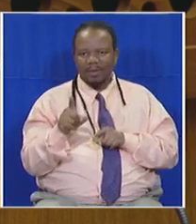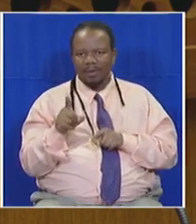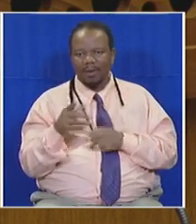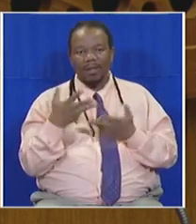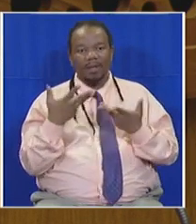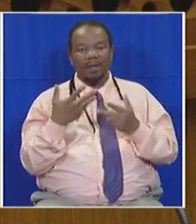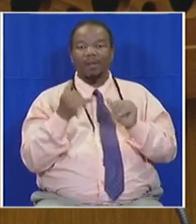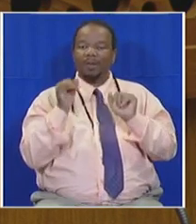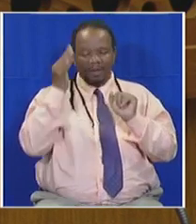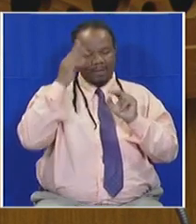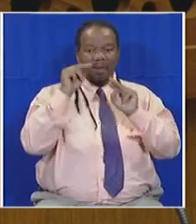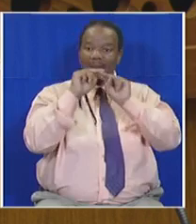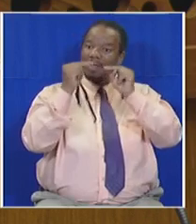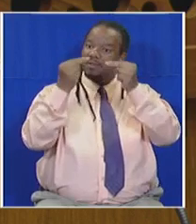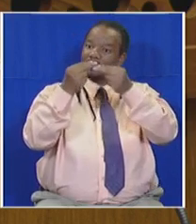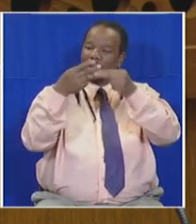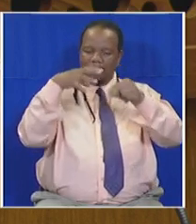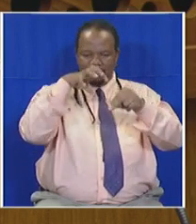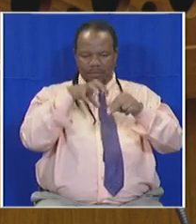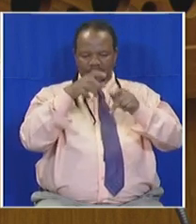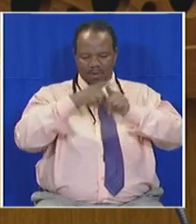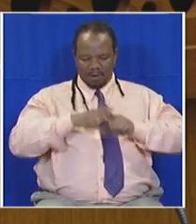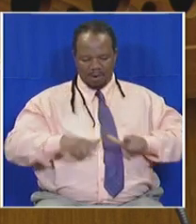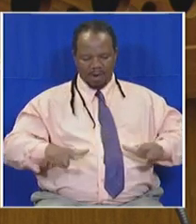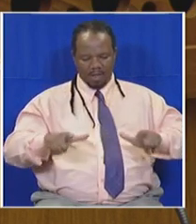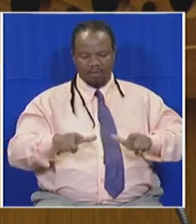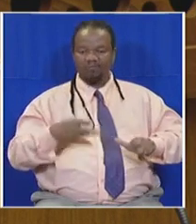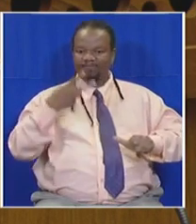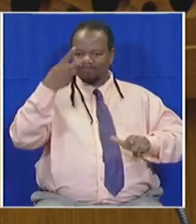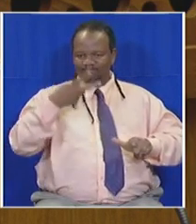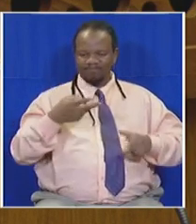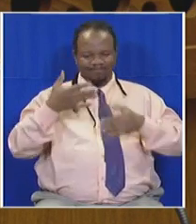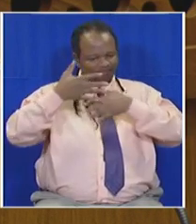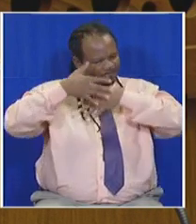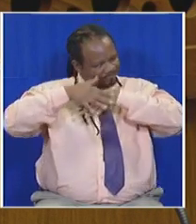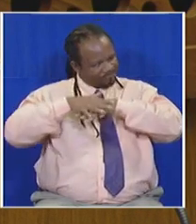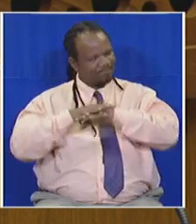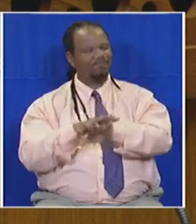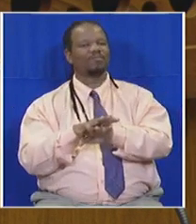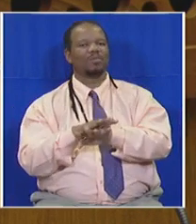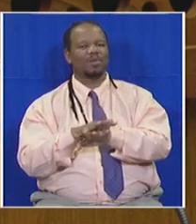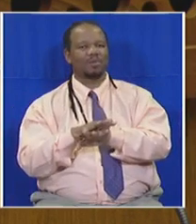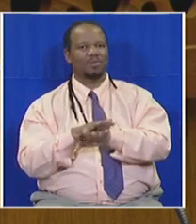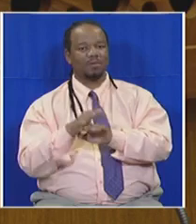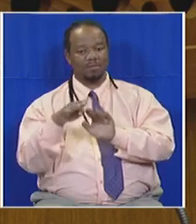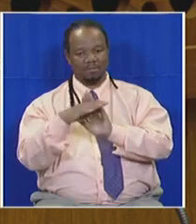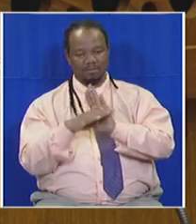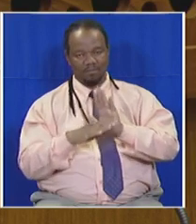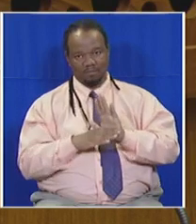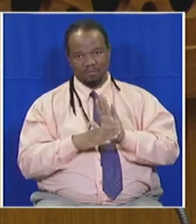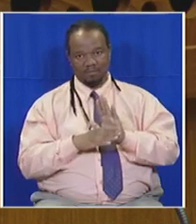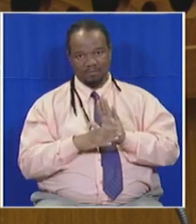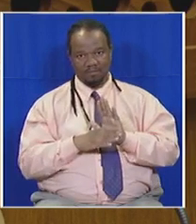national, provincial, and local level to implement the developmental agenda. This